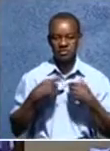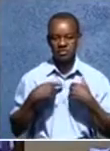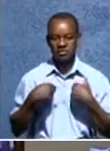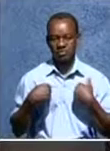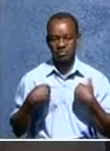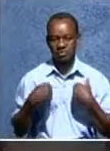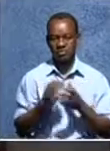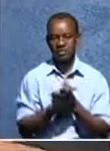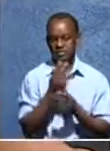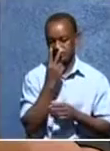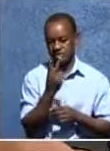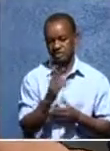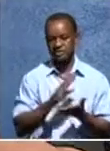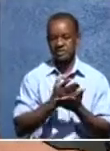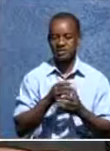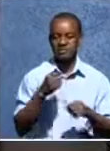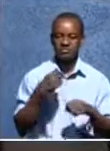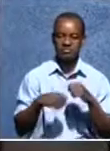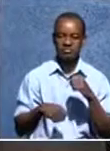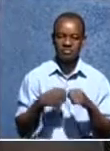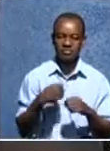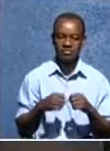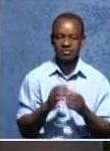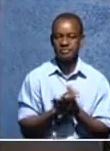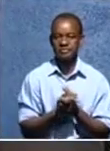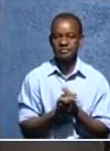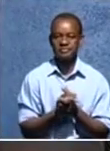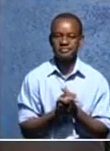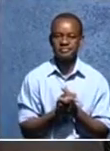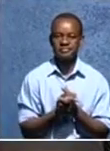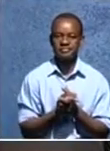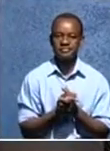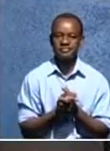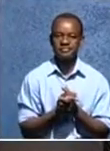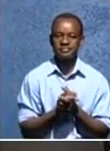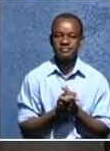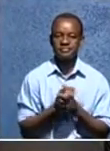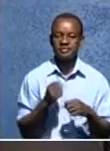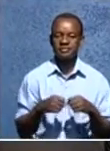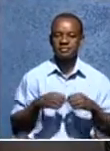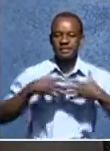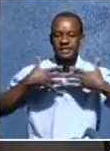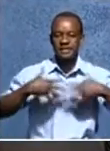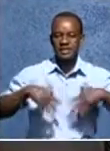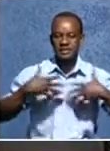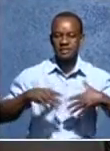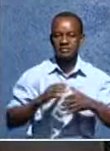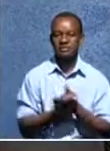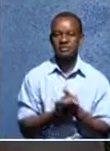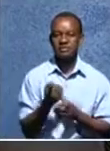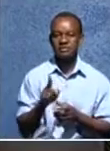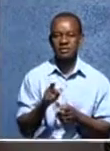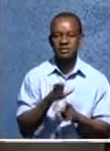can definitely see that all the players within the industry have been included. It's definitely up to us